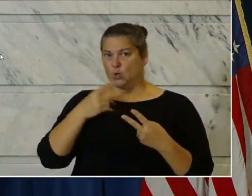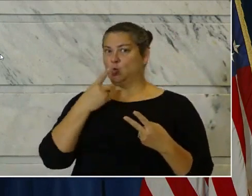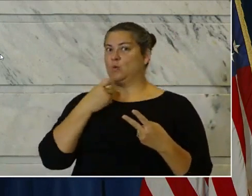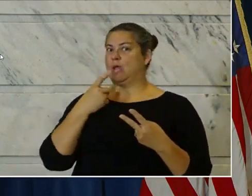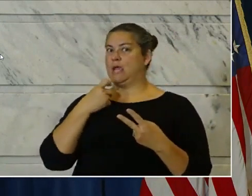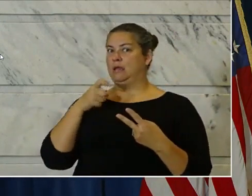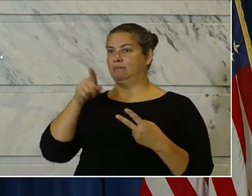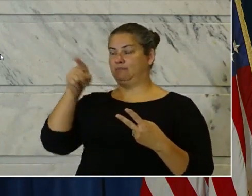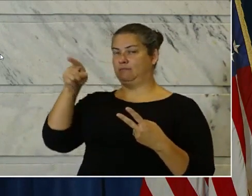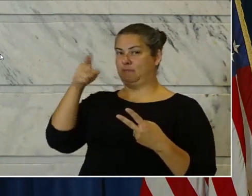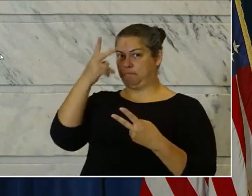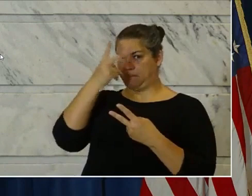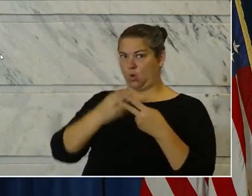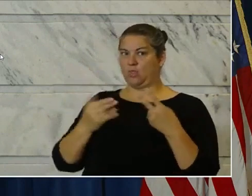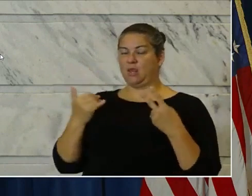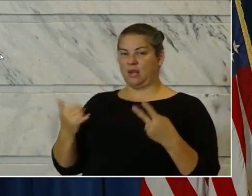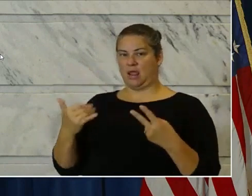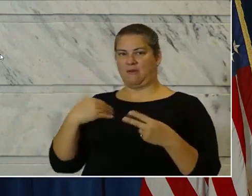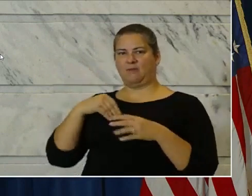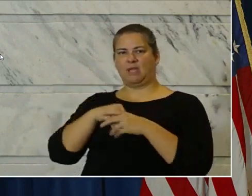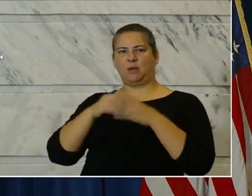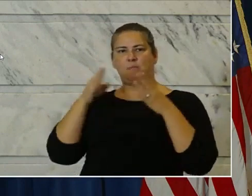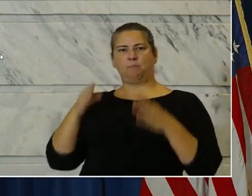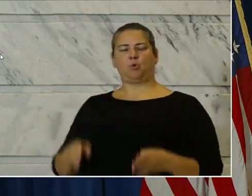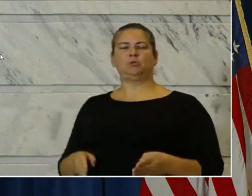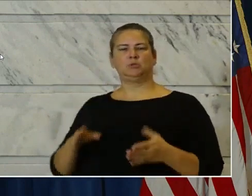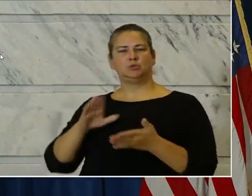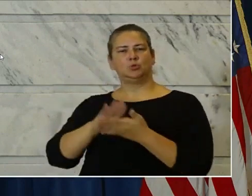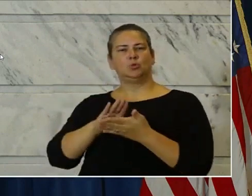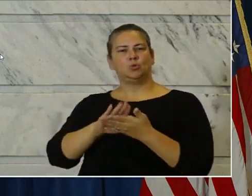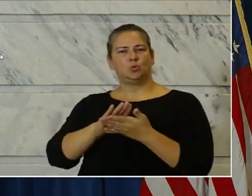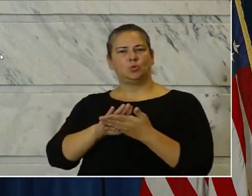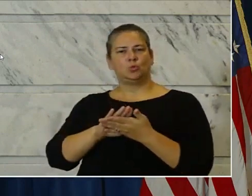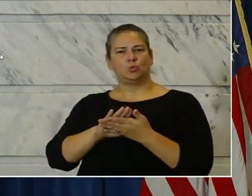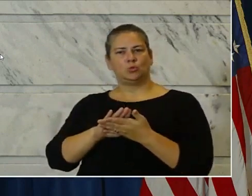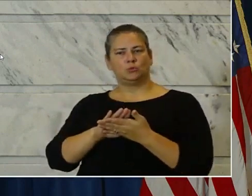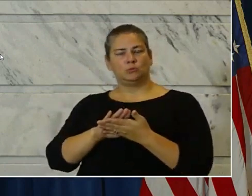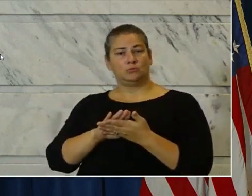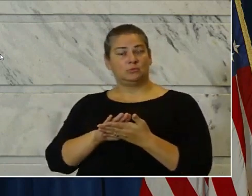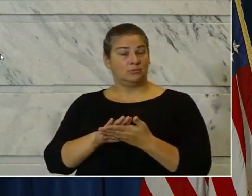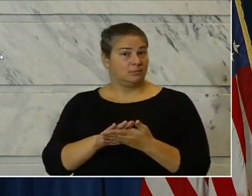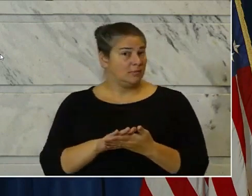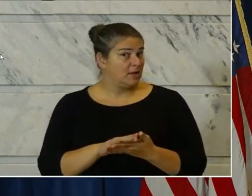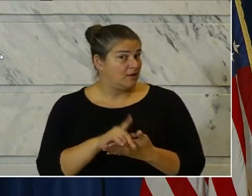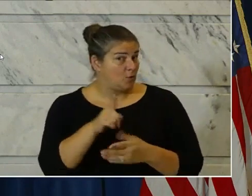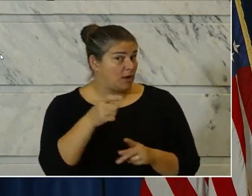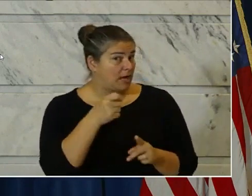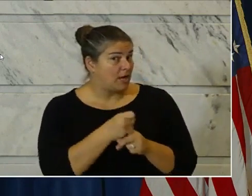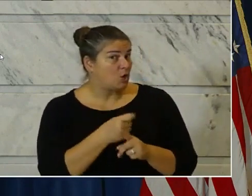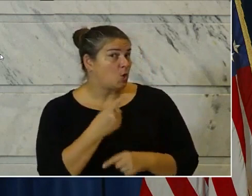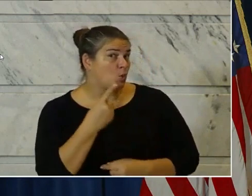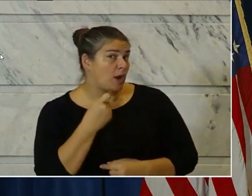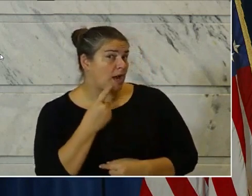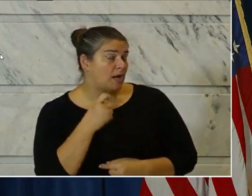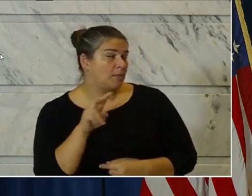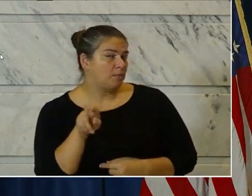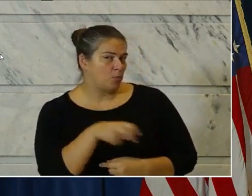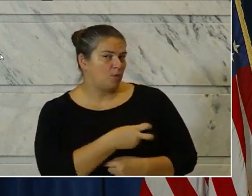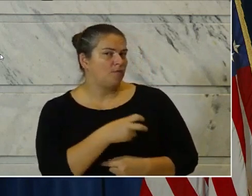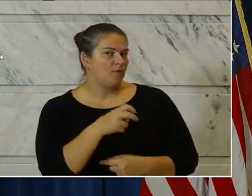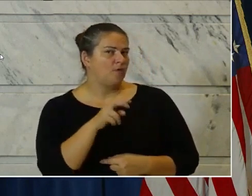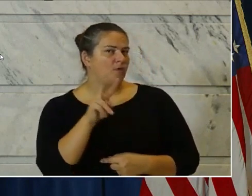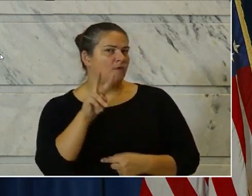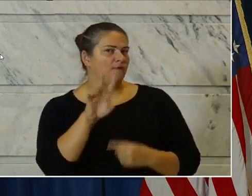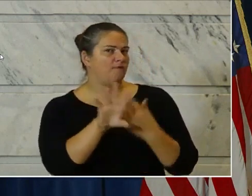metrics map, and both are currently conducting in-person learning. Listen, when you hit red, you need to move to virtual because it